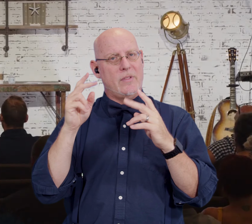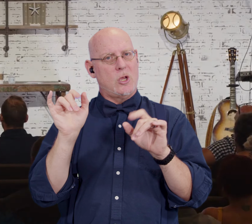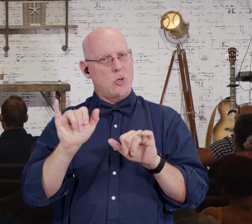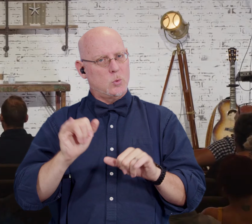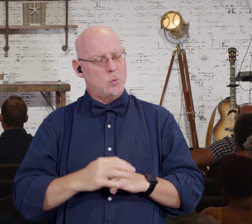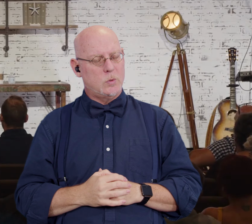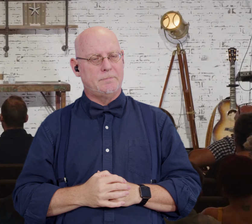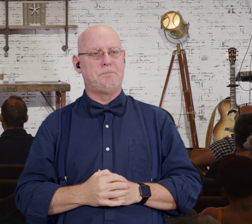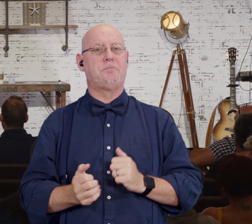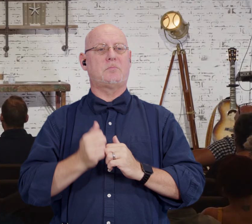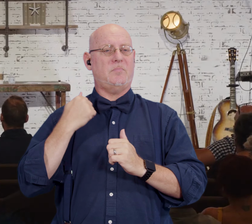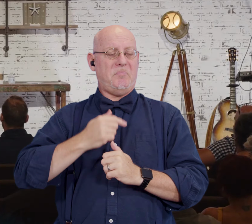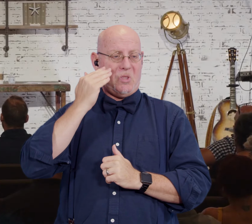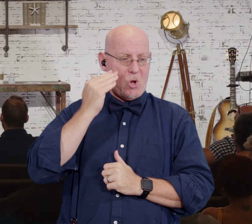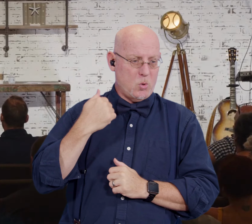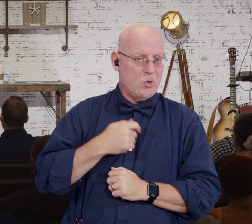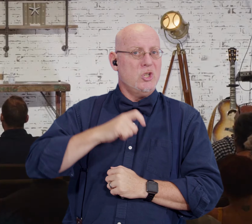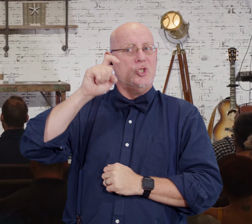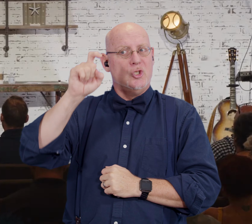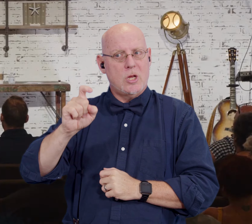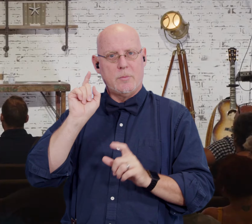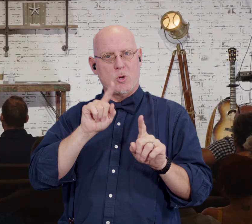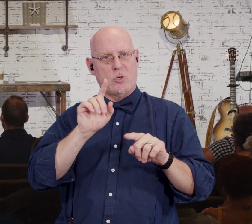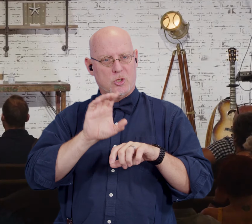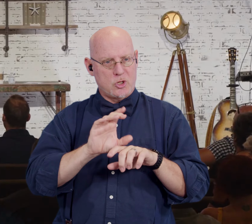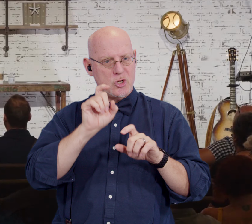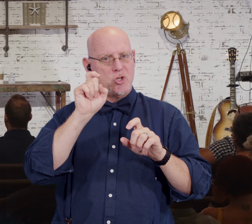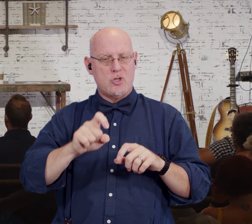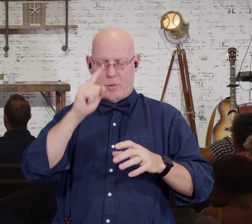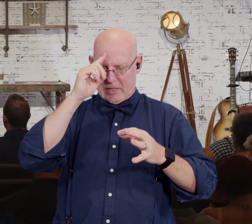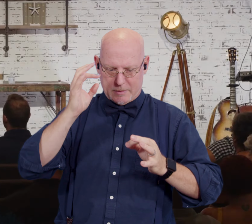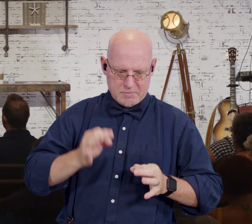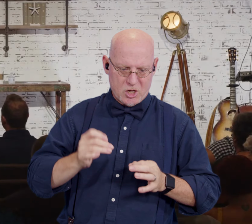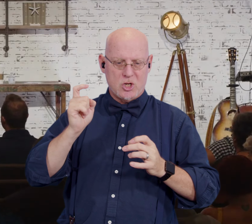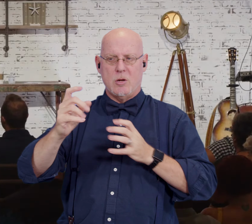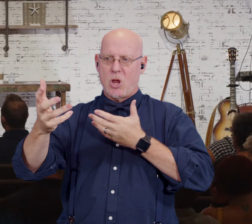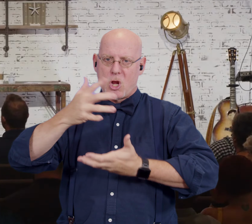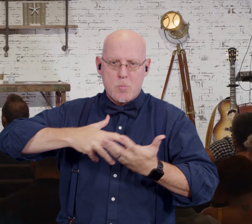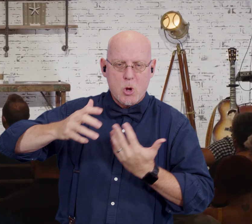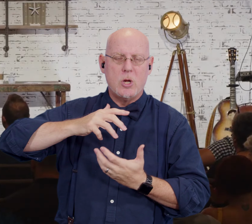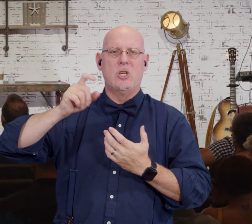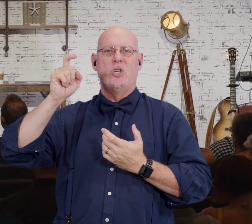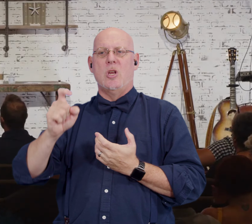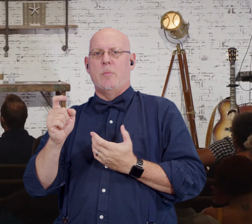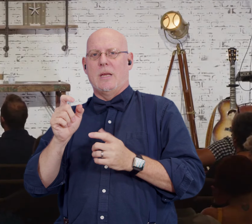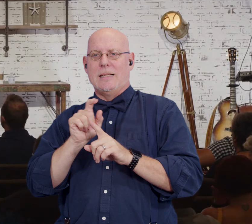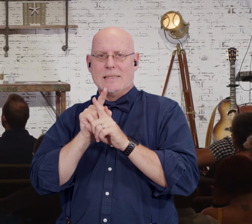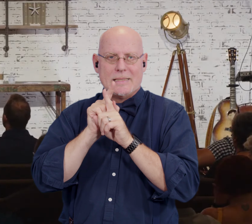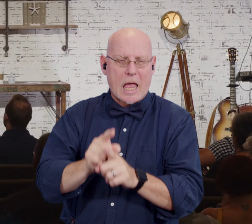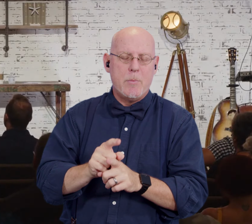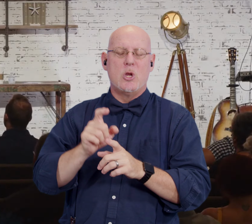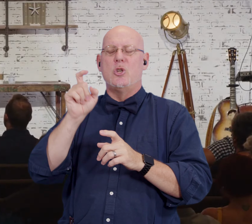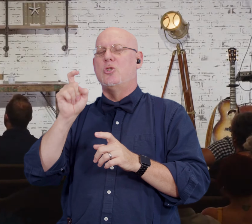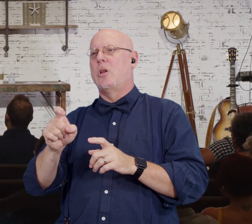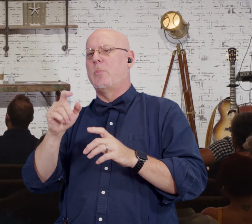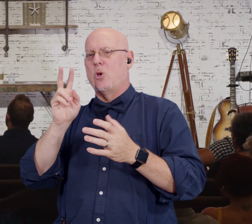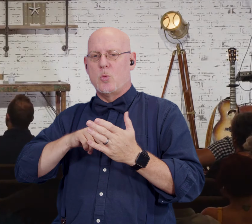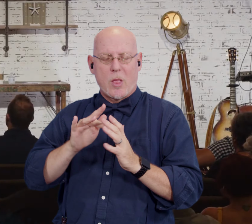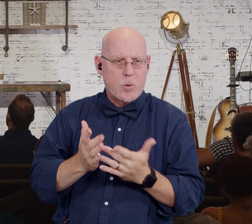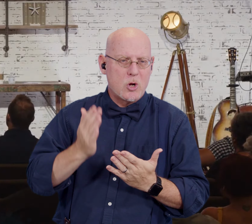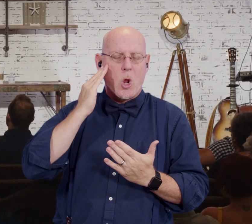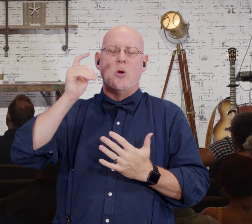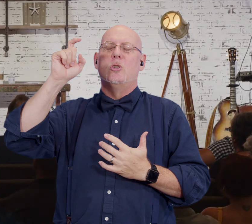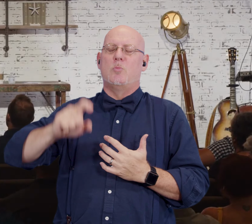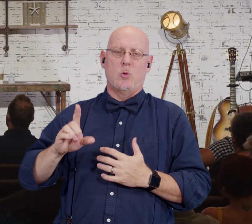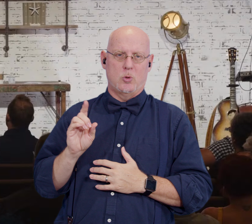hopefully, as well. Most of us know we should be in church. We should be committed. We should be in community. We should be making disciples. We should be reading the word. We know